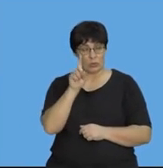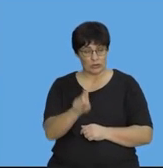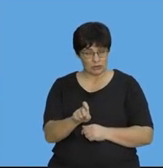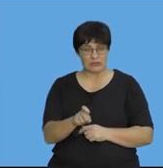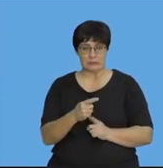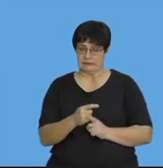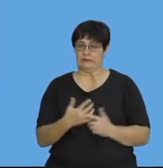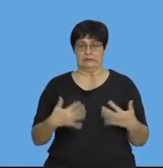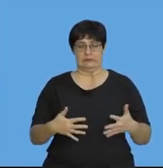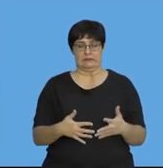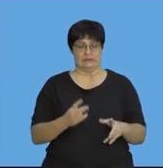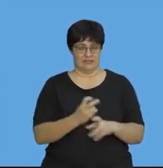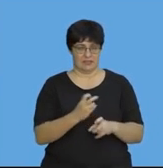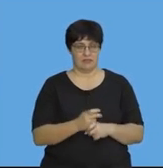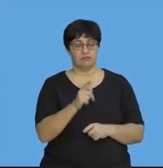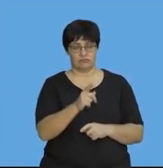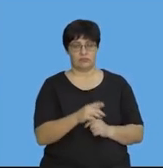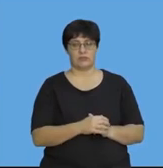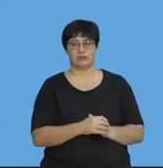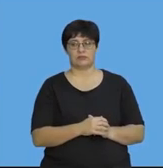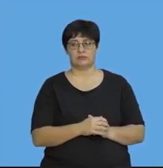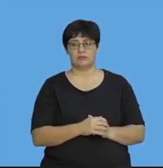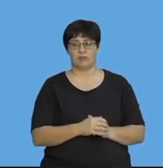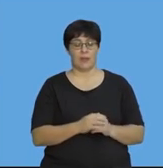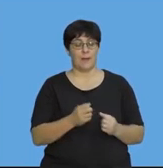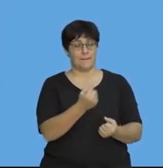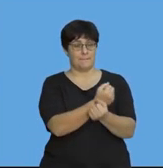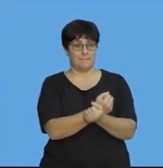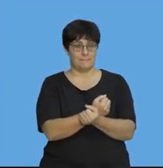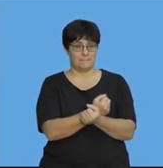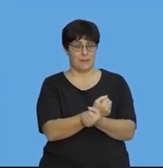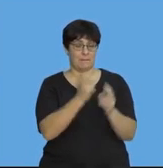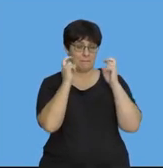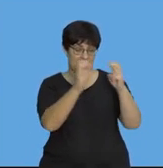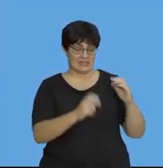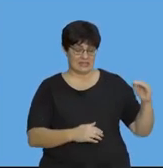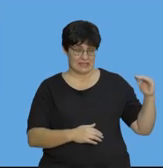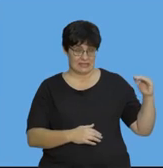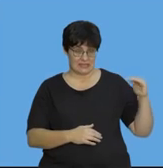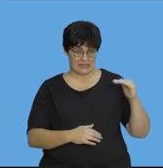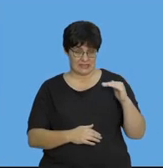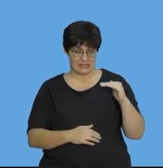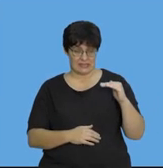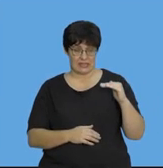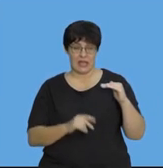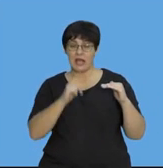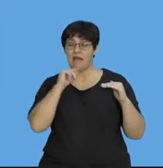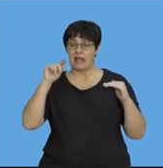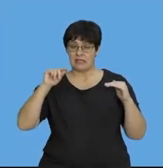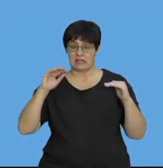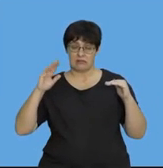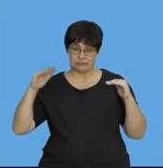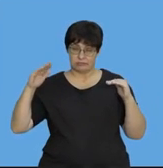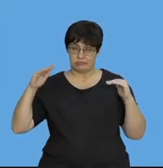really get a little hairy for us. You are traveling a bus, it should be in a bus, when an insect traveling